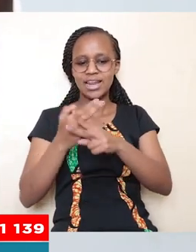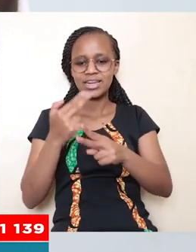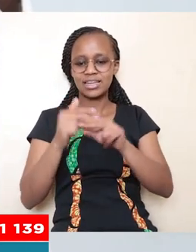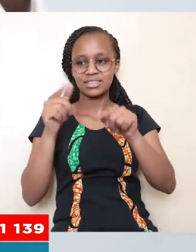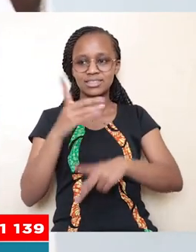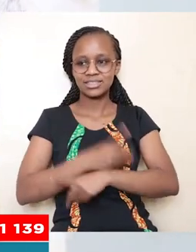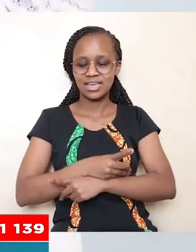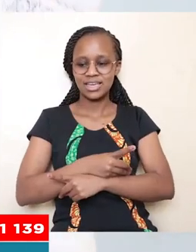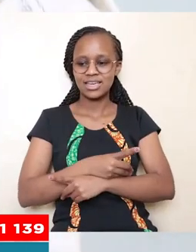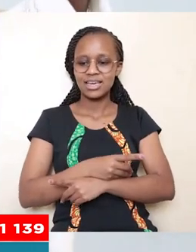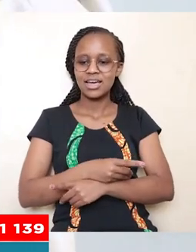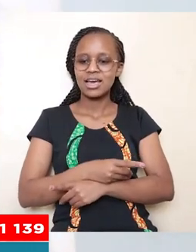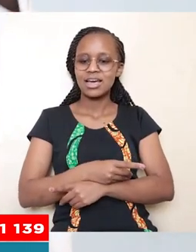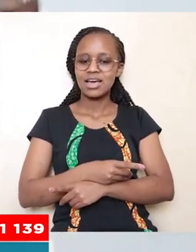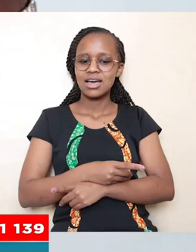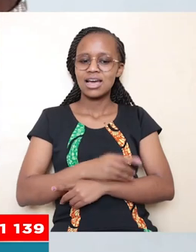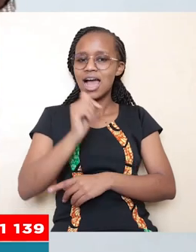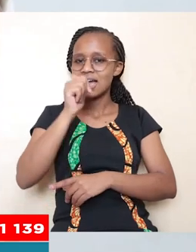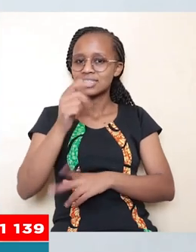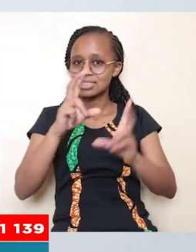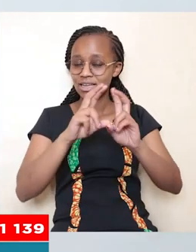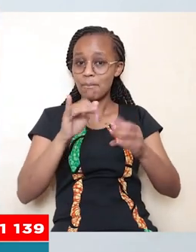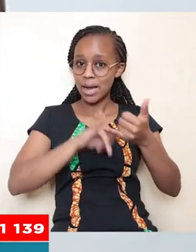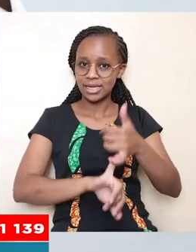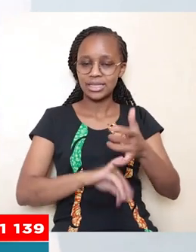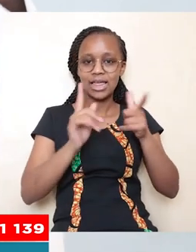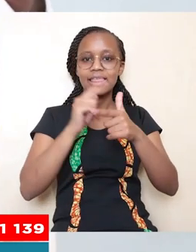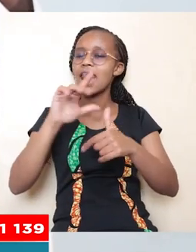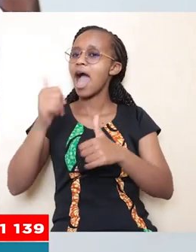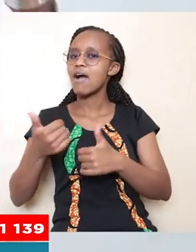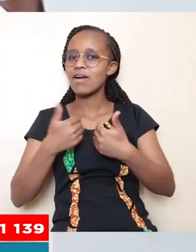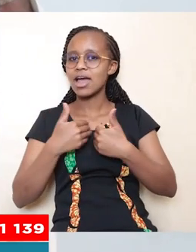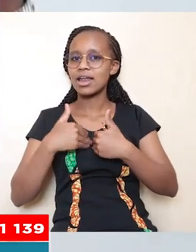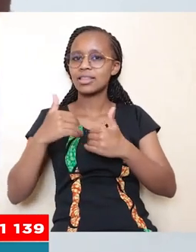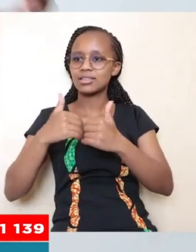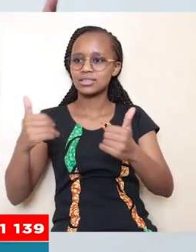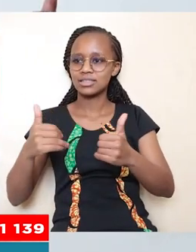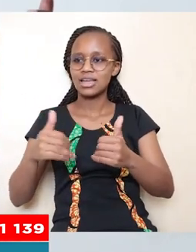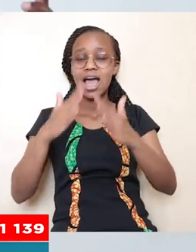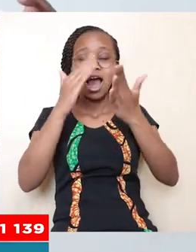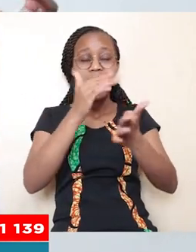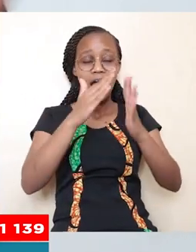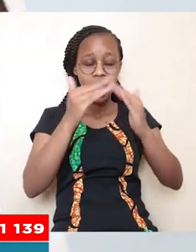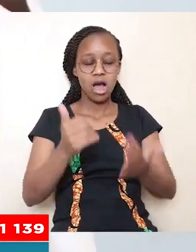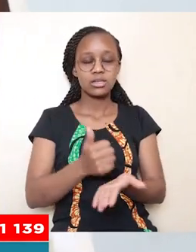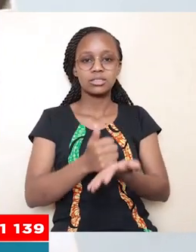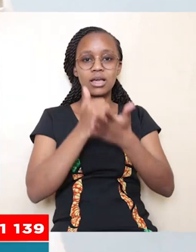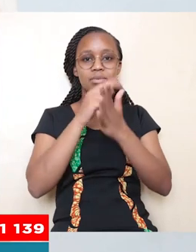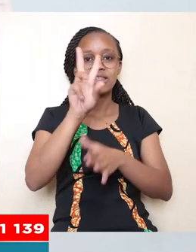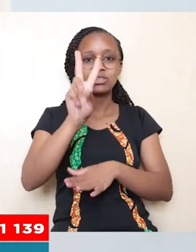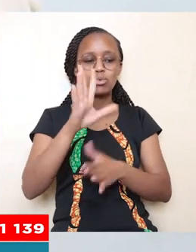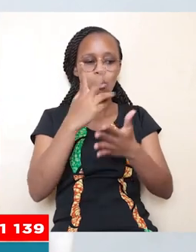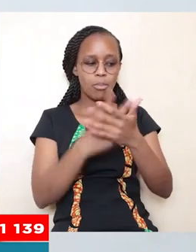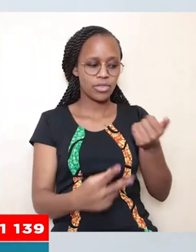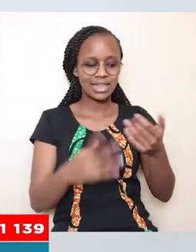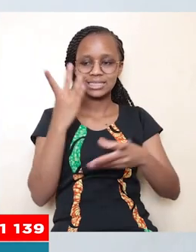nowadays mpagowakadoism. That's number one. And number two is the house help revolution. These two things,